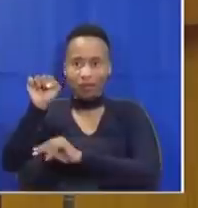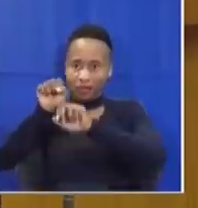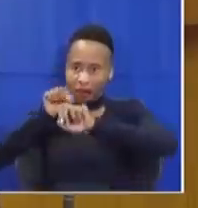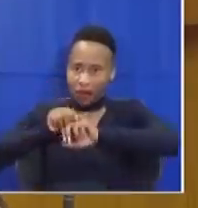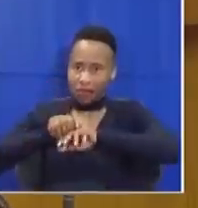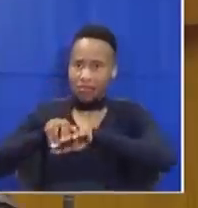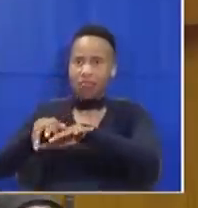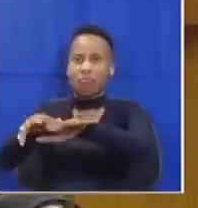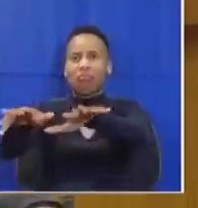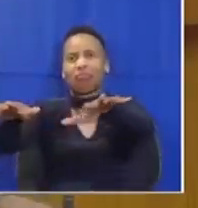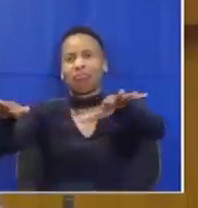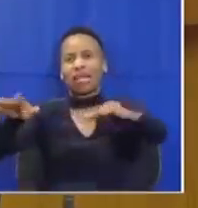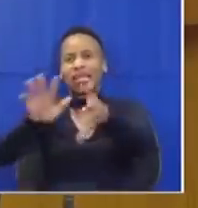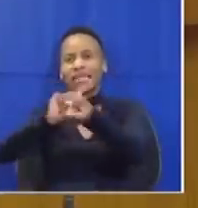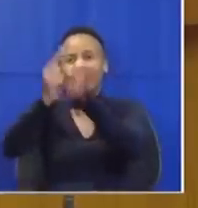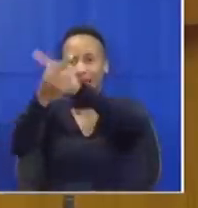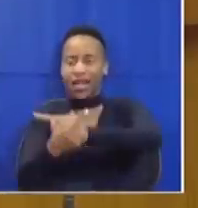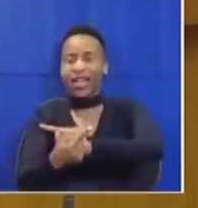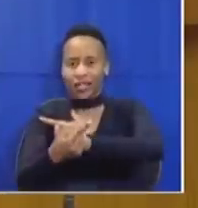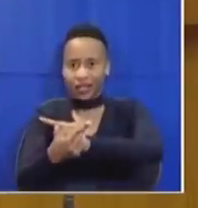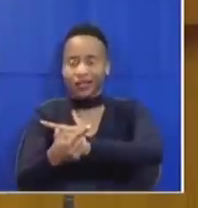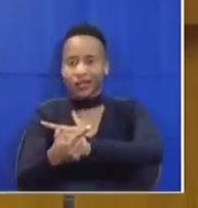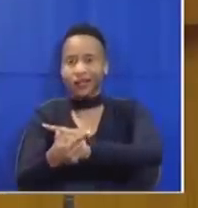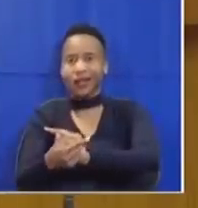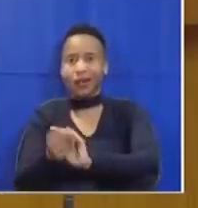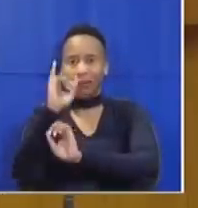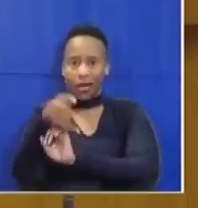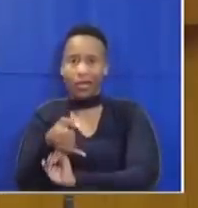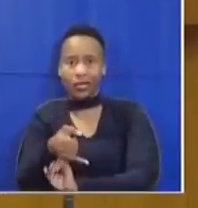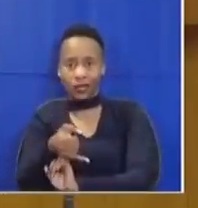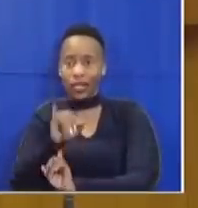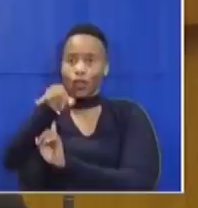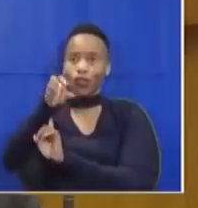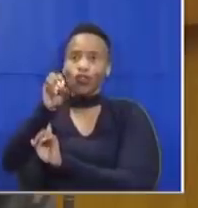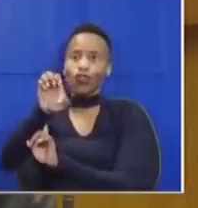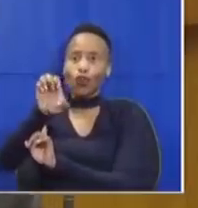into violent activities. Honorable Ndlozi, please.